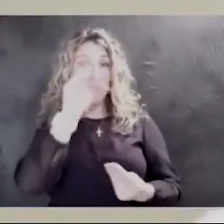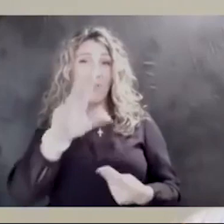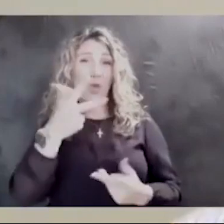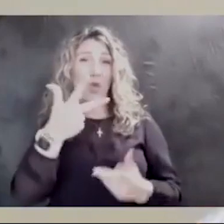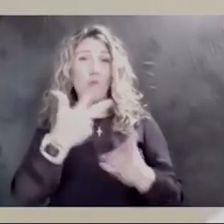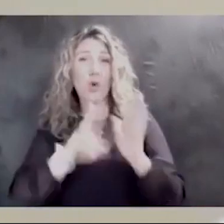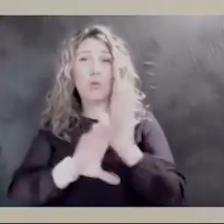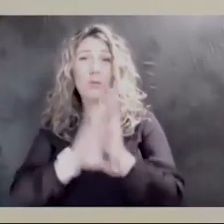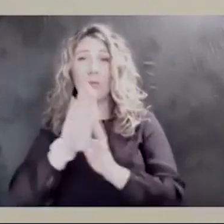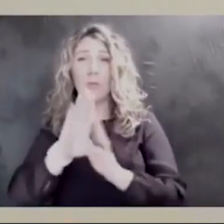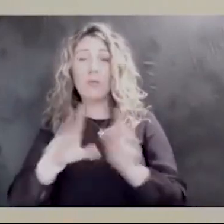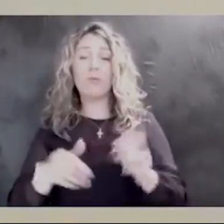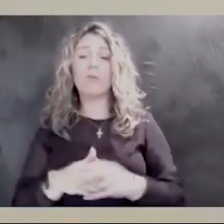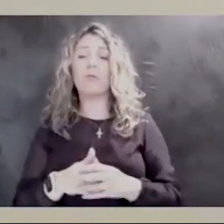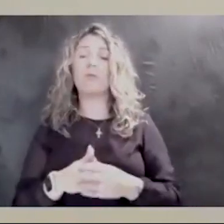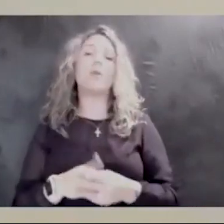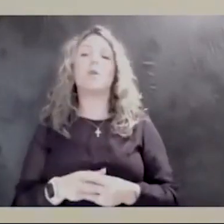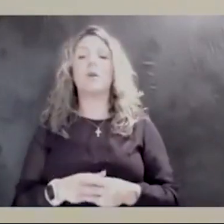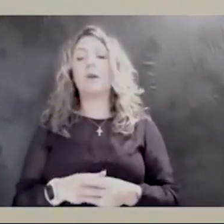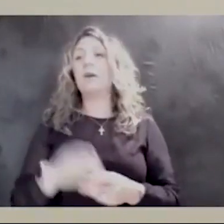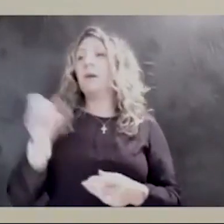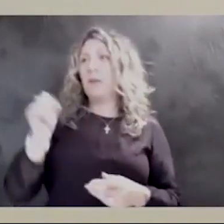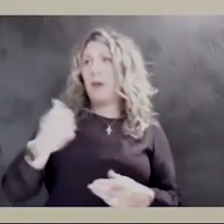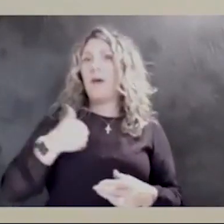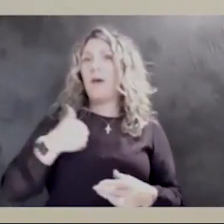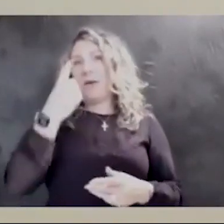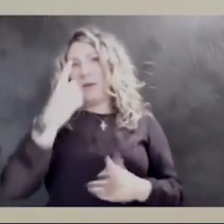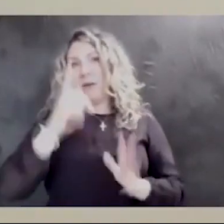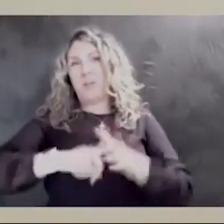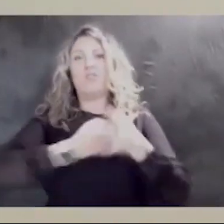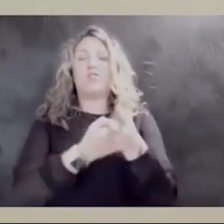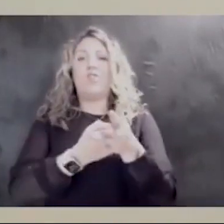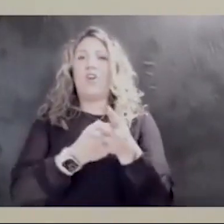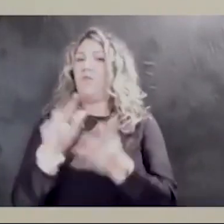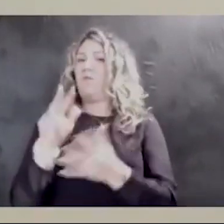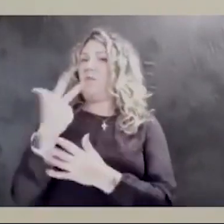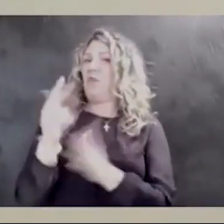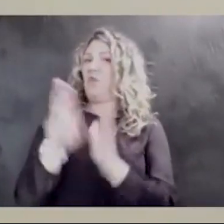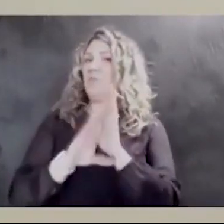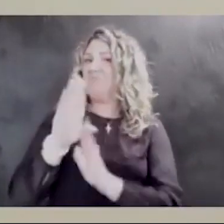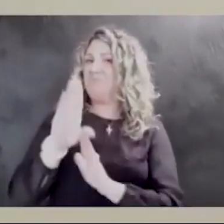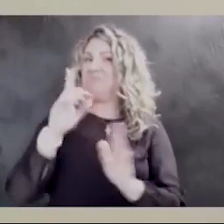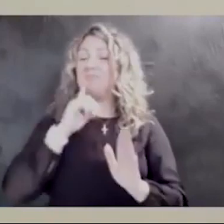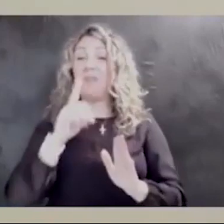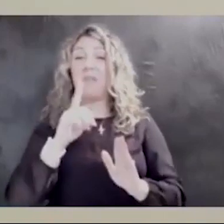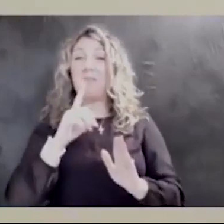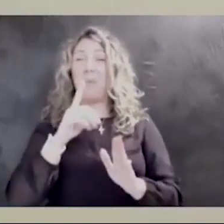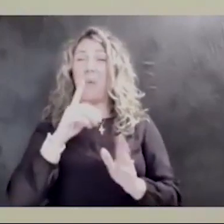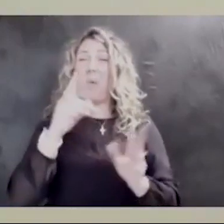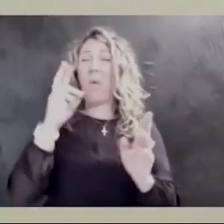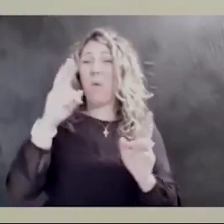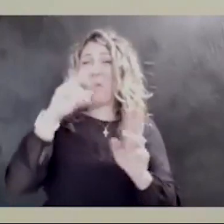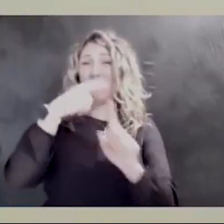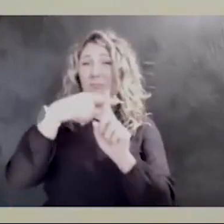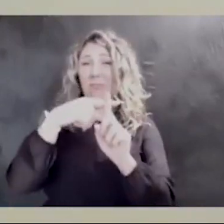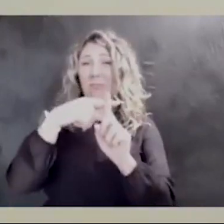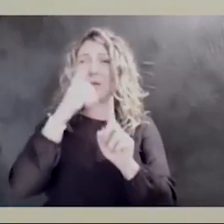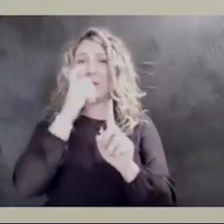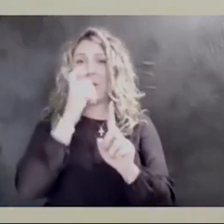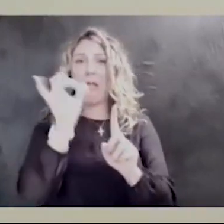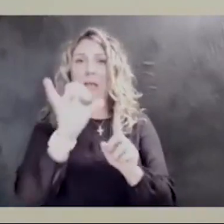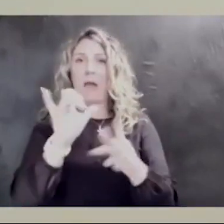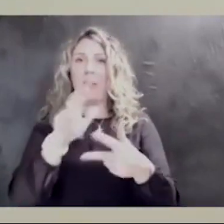Yes, I do believe we're probably at the beginnings of a third wave. I'm optimistic that it's going to not be like the other